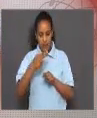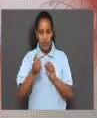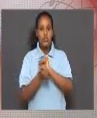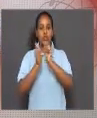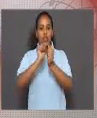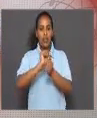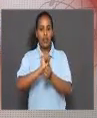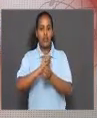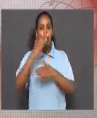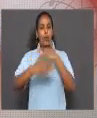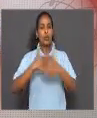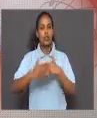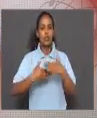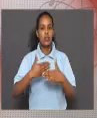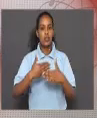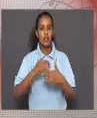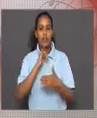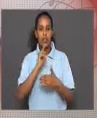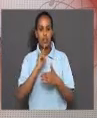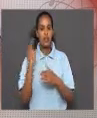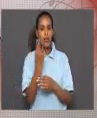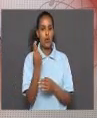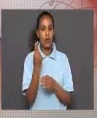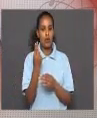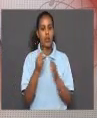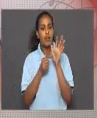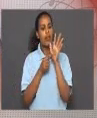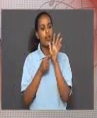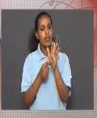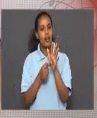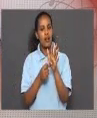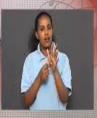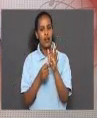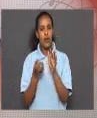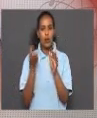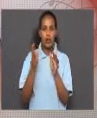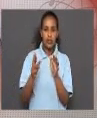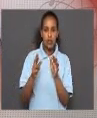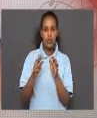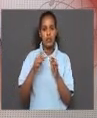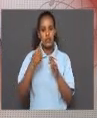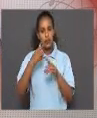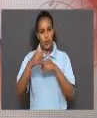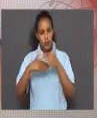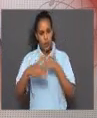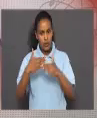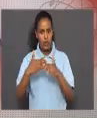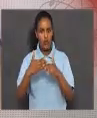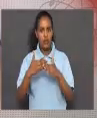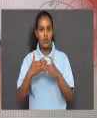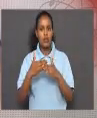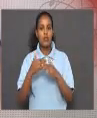enthalpy change for a process is an important indicator of whether or not the process